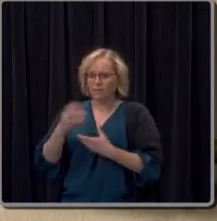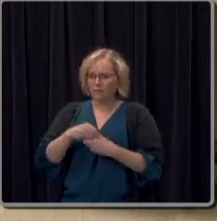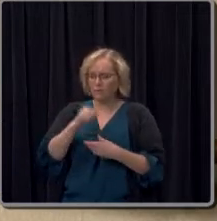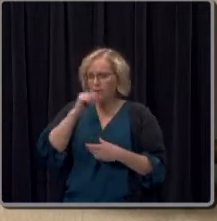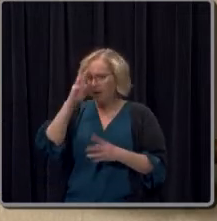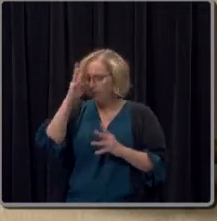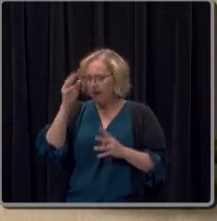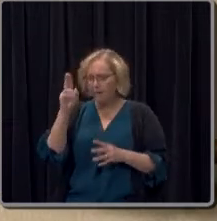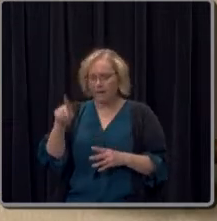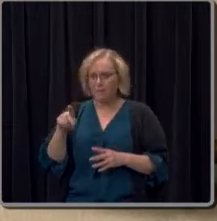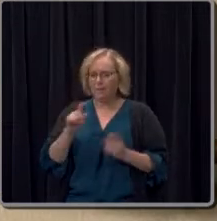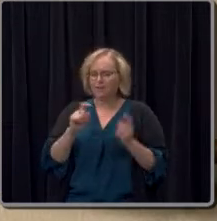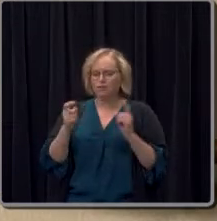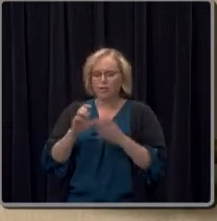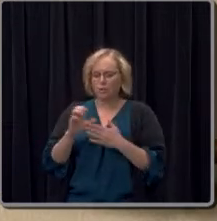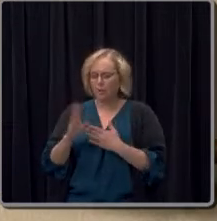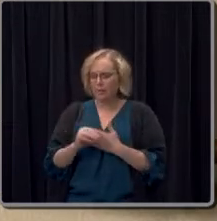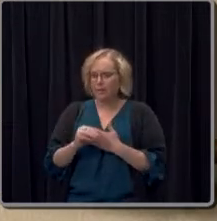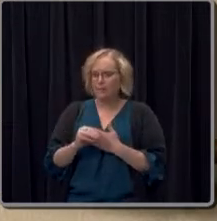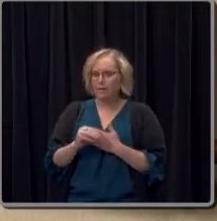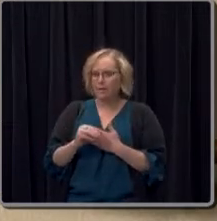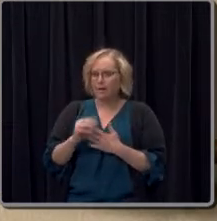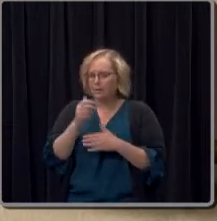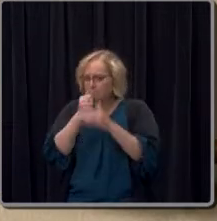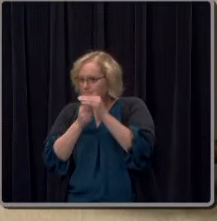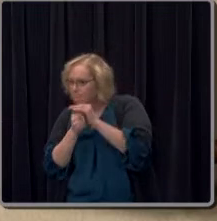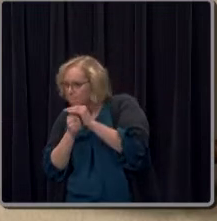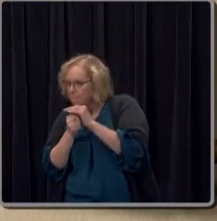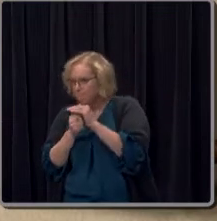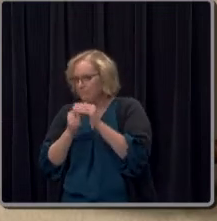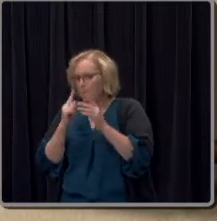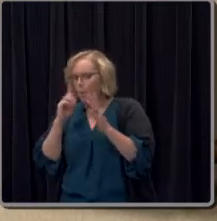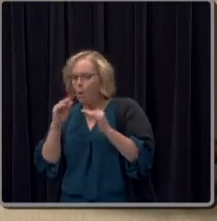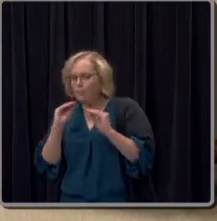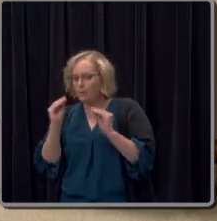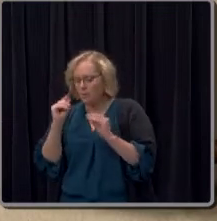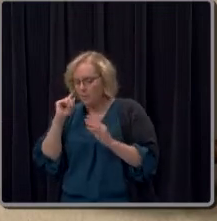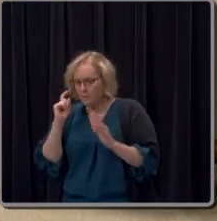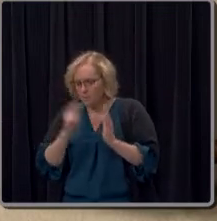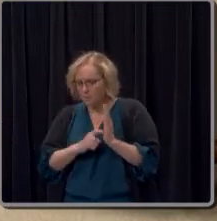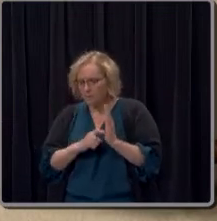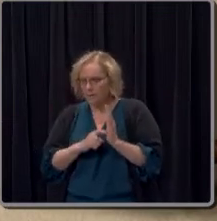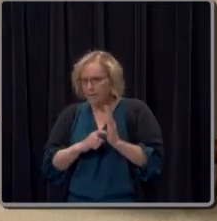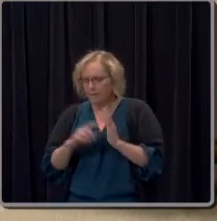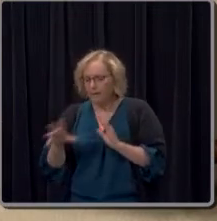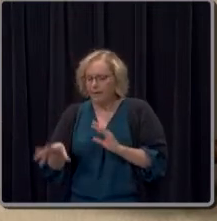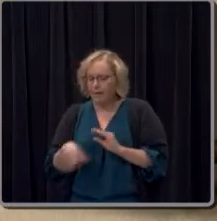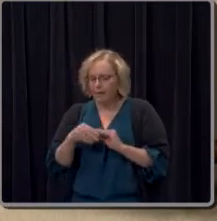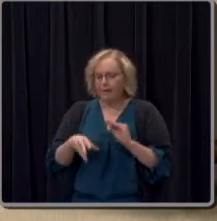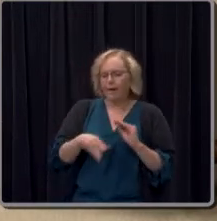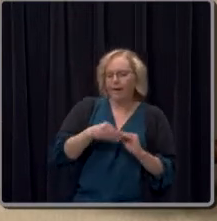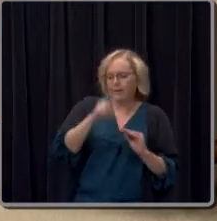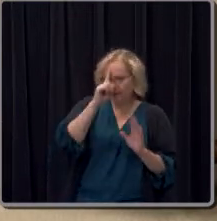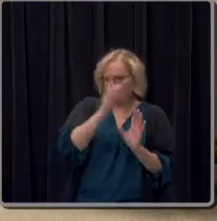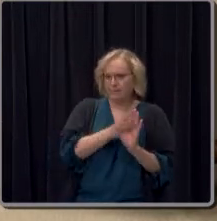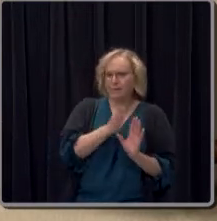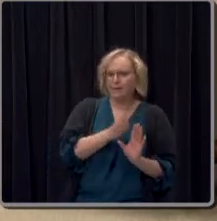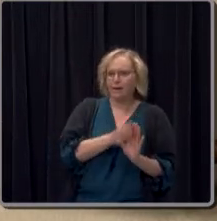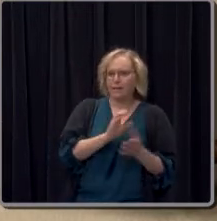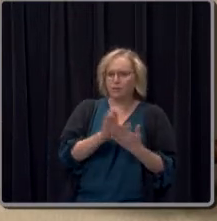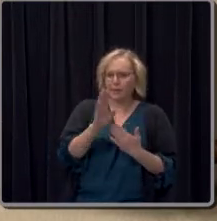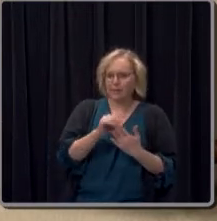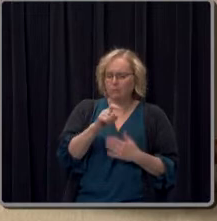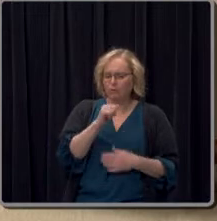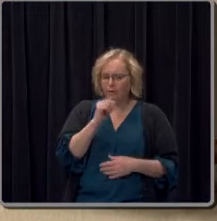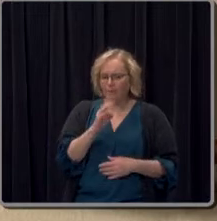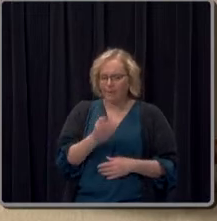curriculum, keeping it behind closed doors, hoping that no one notices. Adding things into the psychology curriculum that shouldn't be